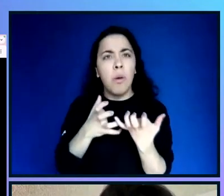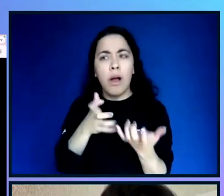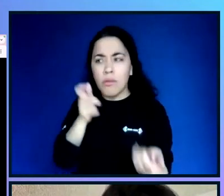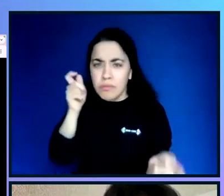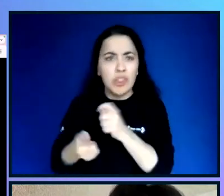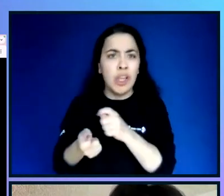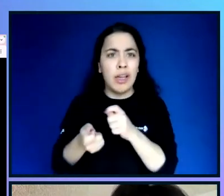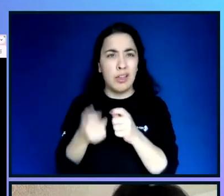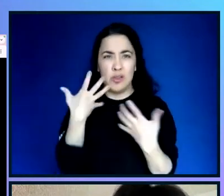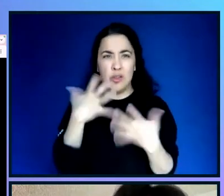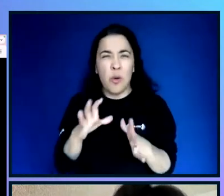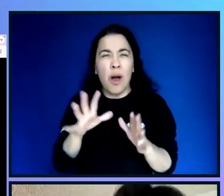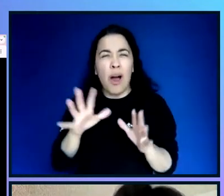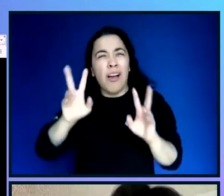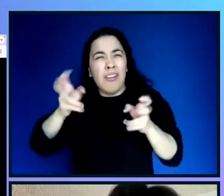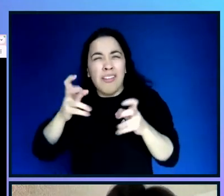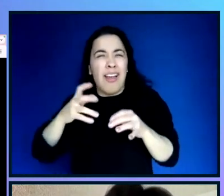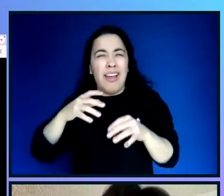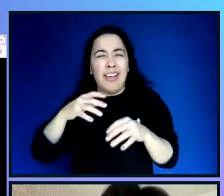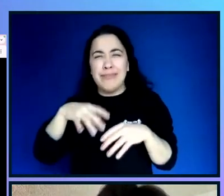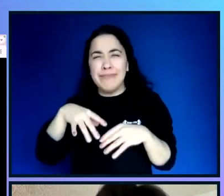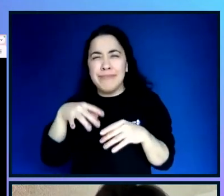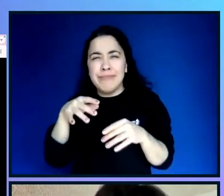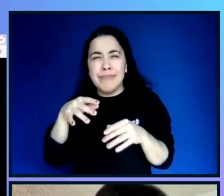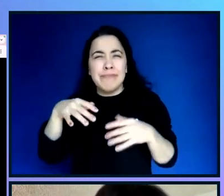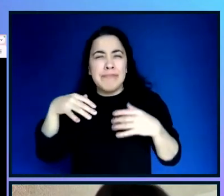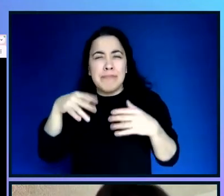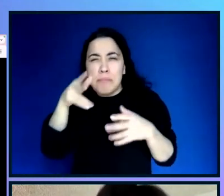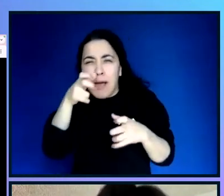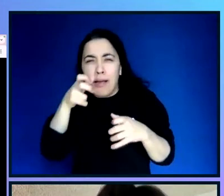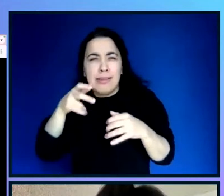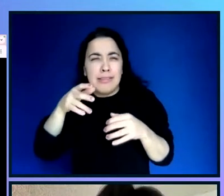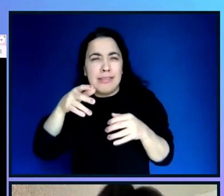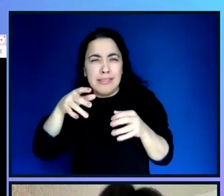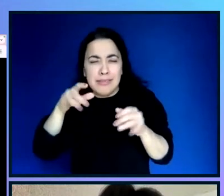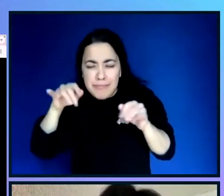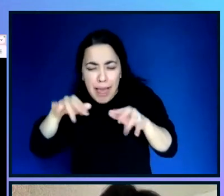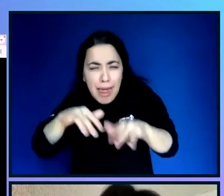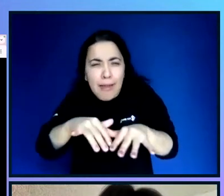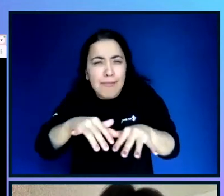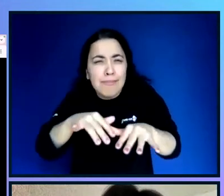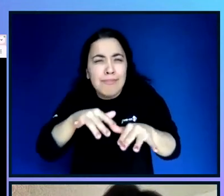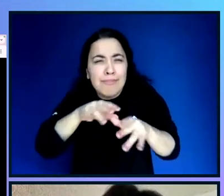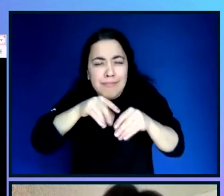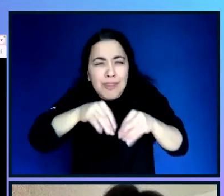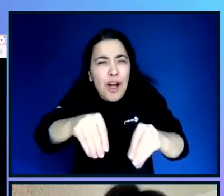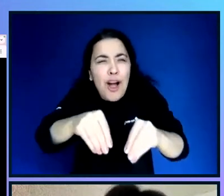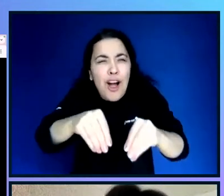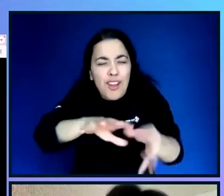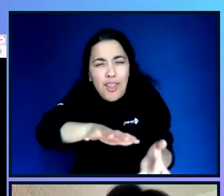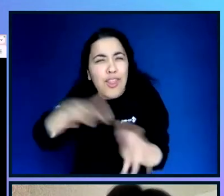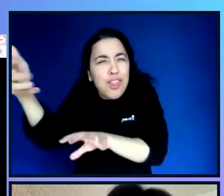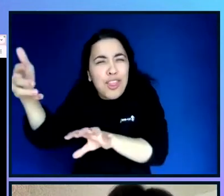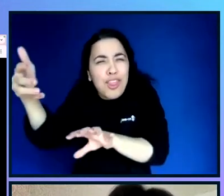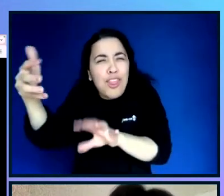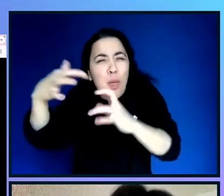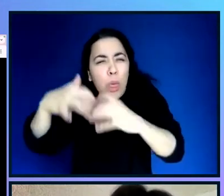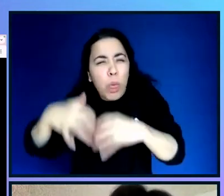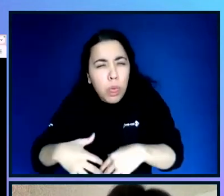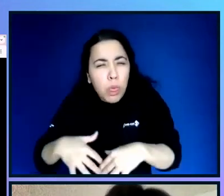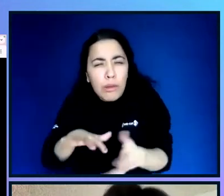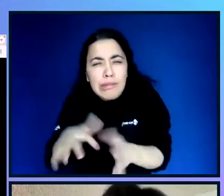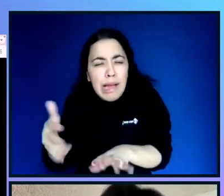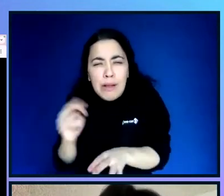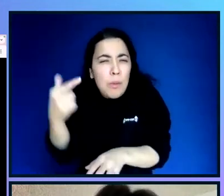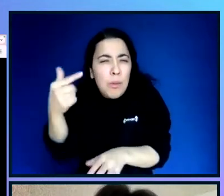For instance, we crowdsourced an idea from design champions to make a best practices video for how to make accessible animation and GIFs that